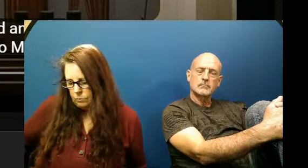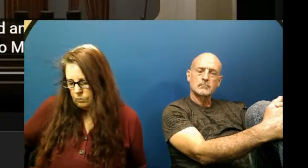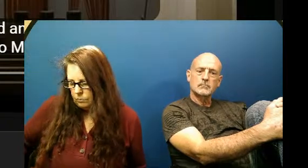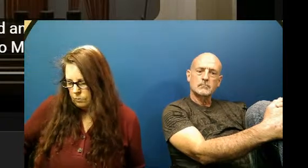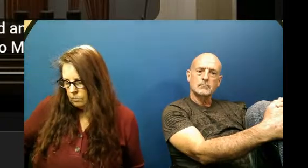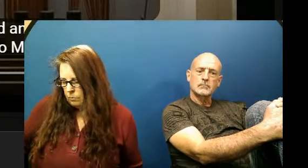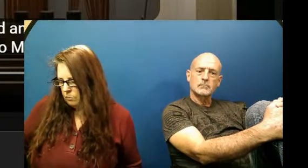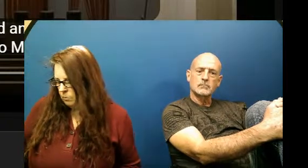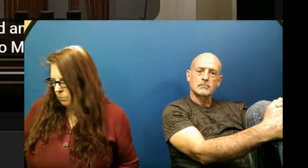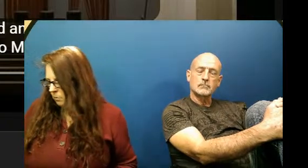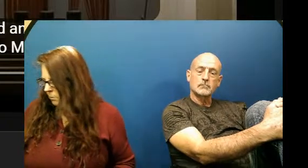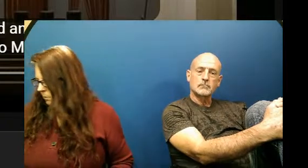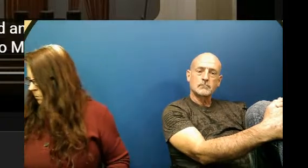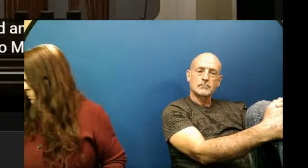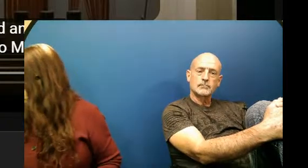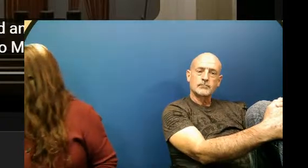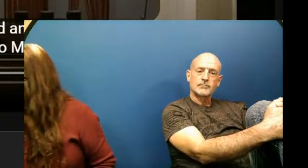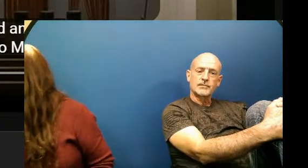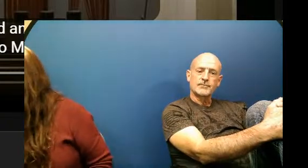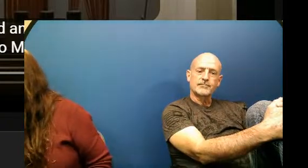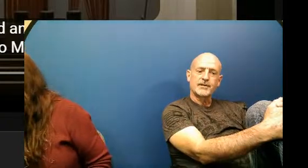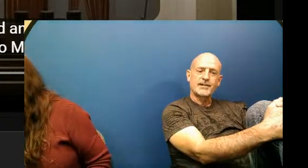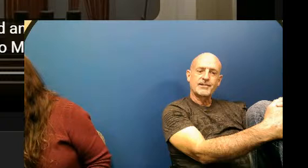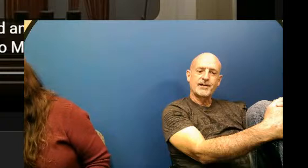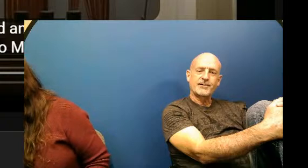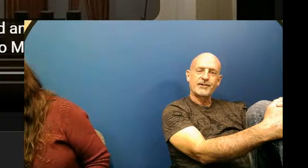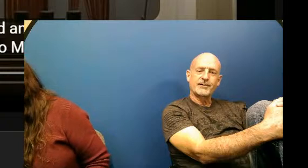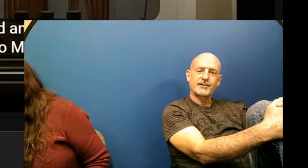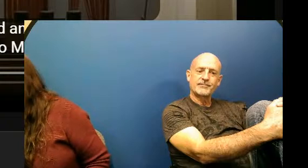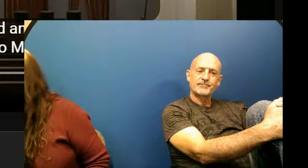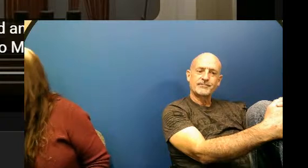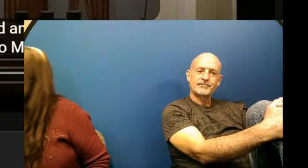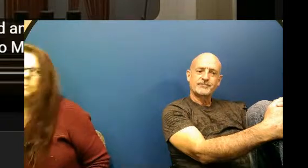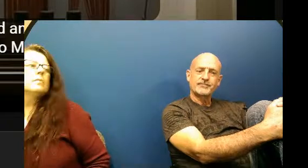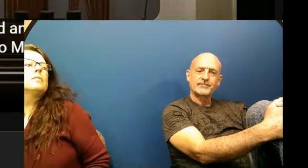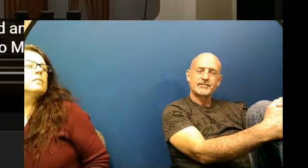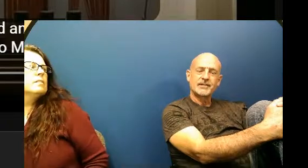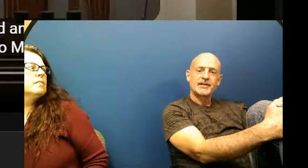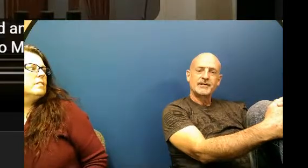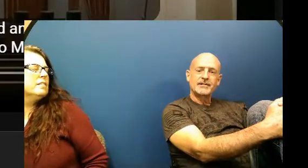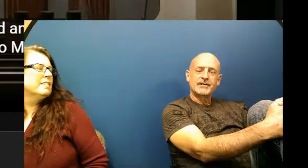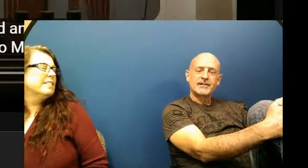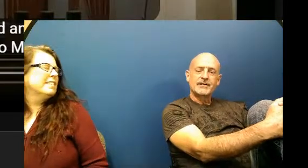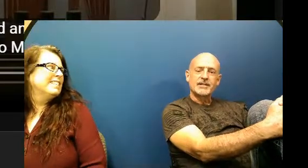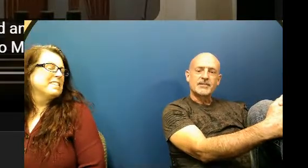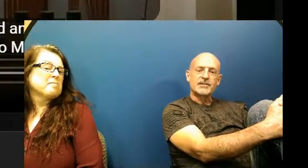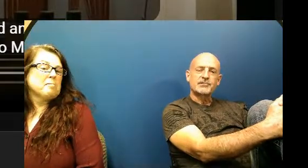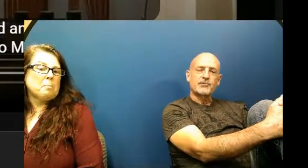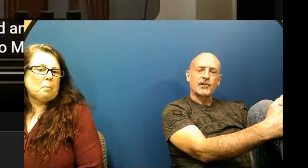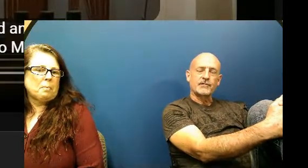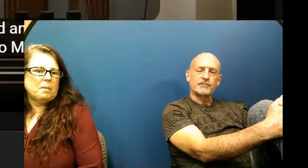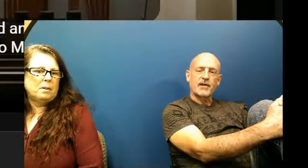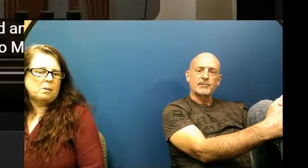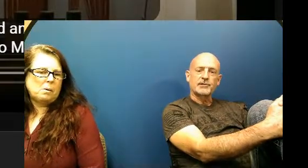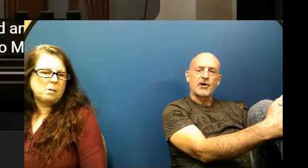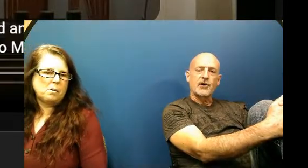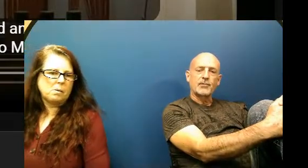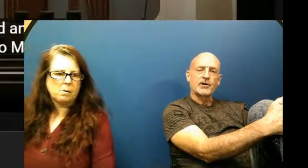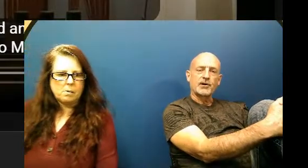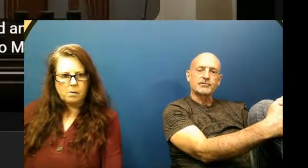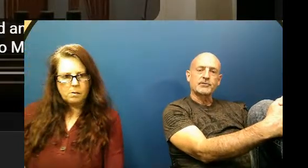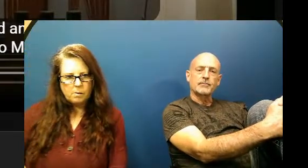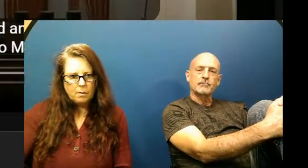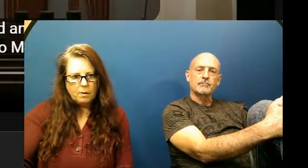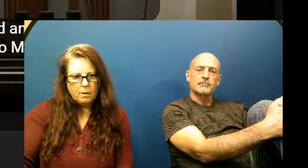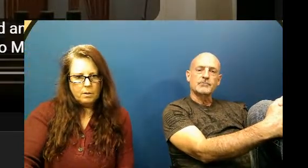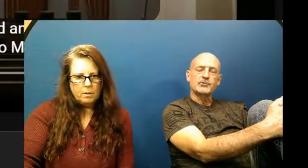what product is actually jeopardizing your health. And I think that's roughly equivalent to the type of disclosure they're contemplating here. This is relevant in family law Foreign